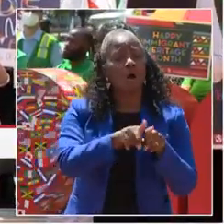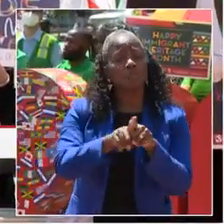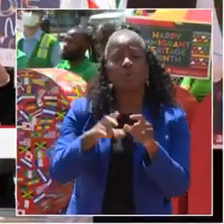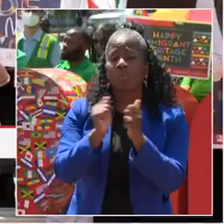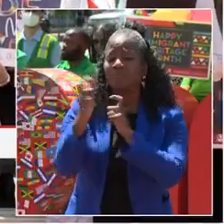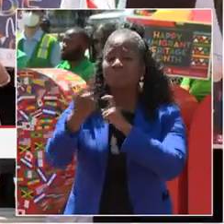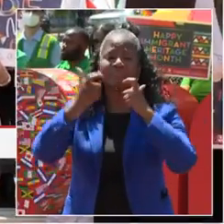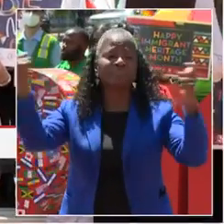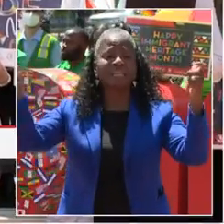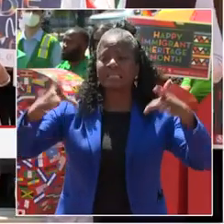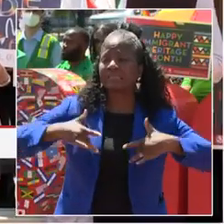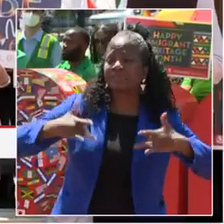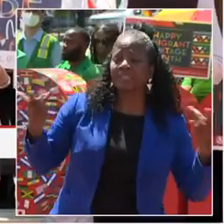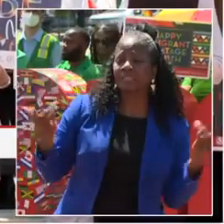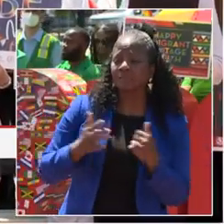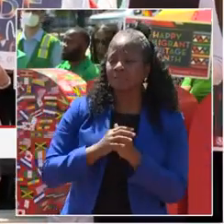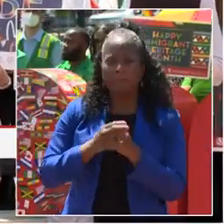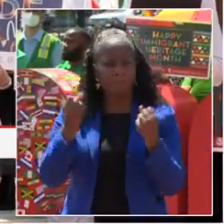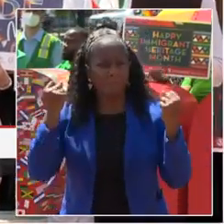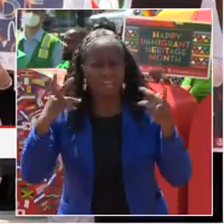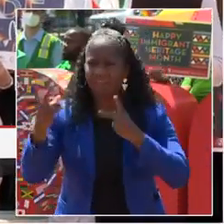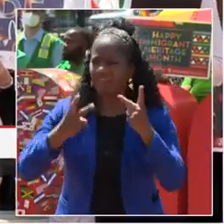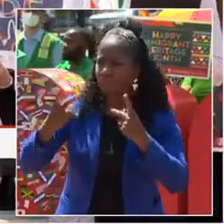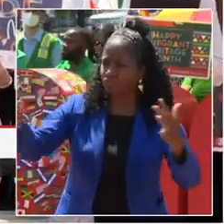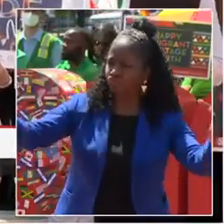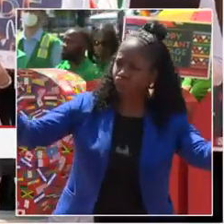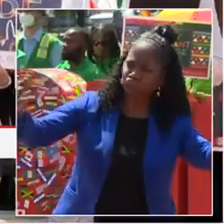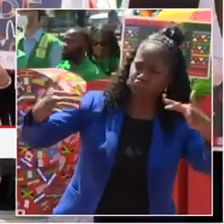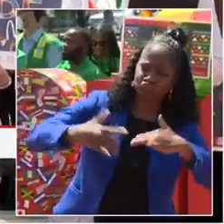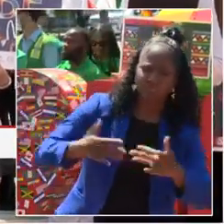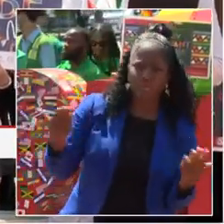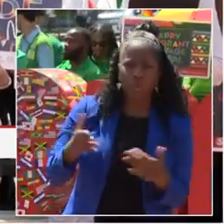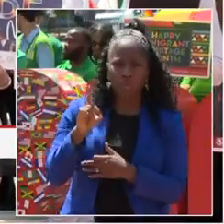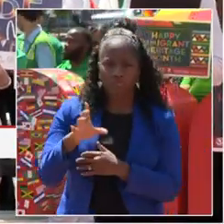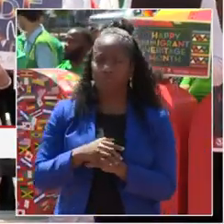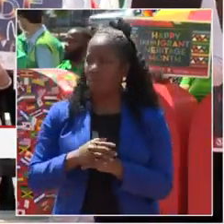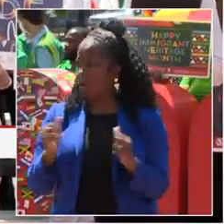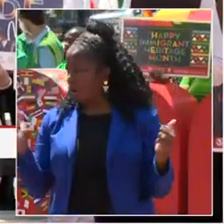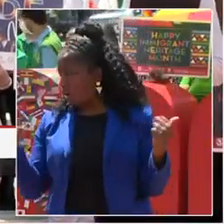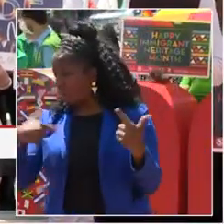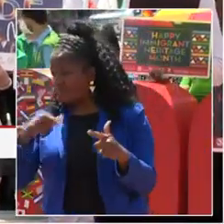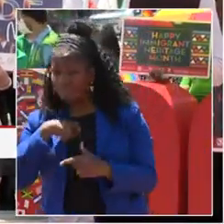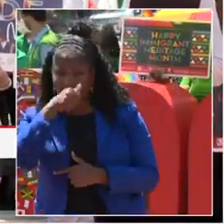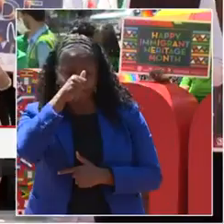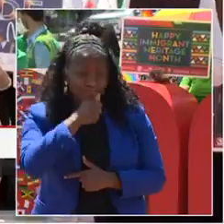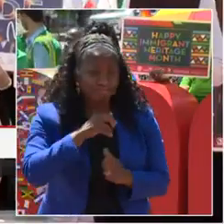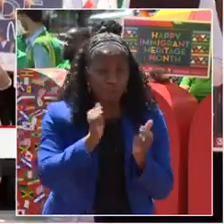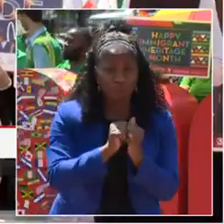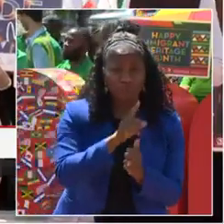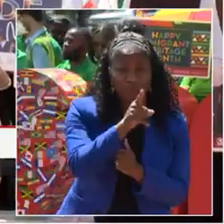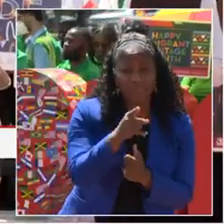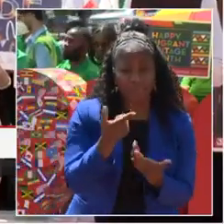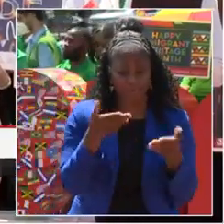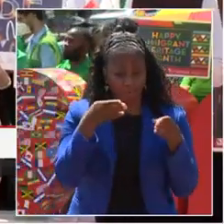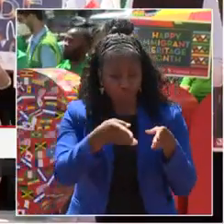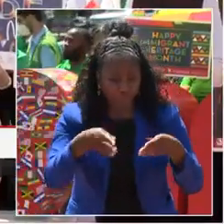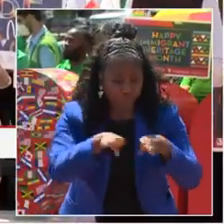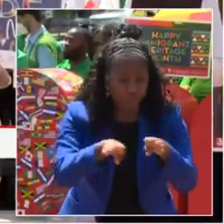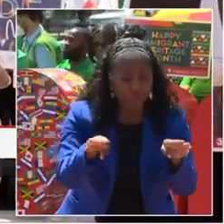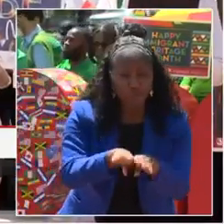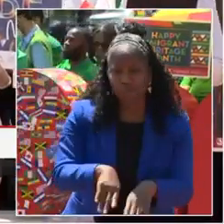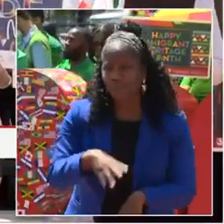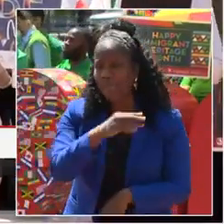large-scale events and an influx of visitors, we all have to deal with the reality of street closures and